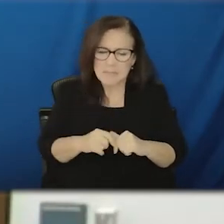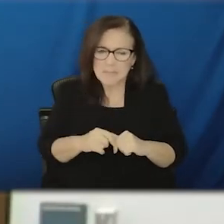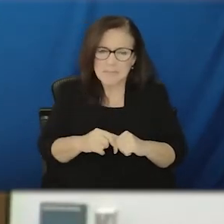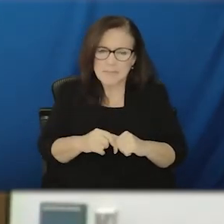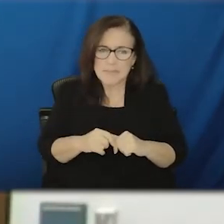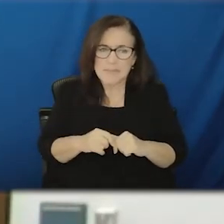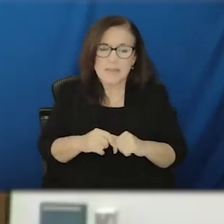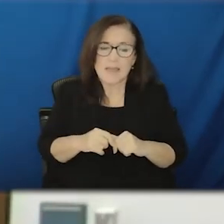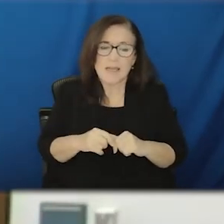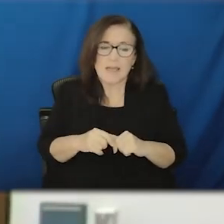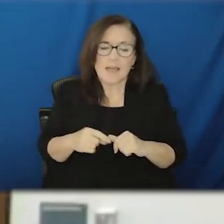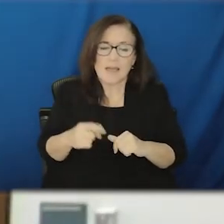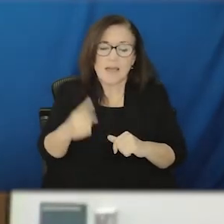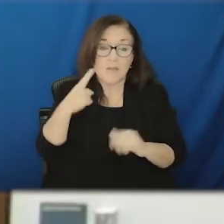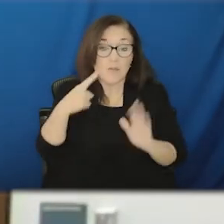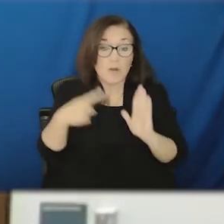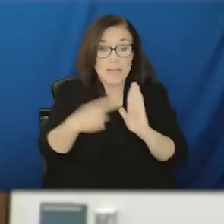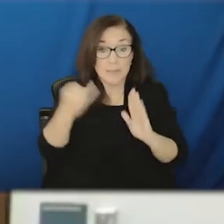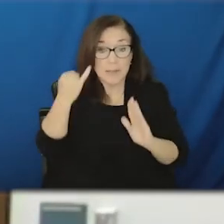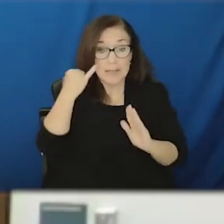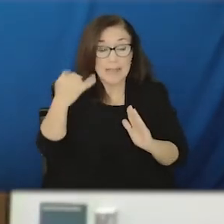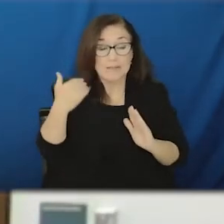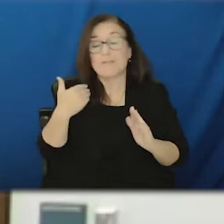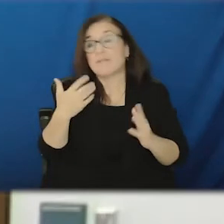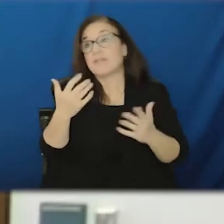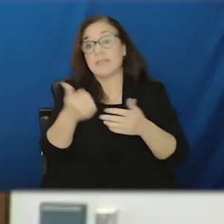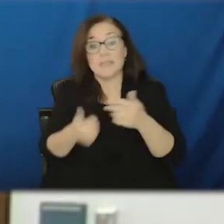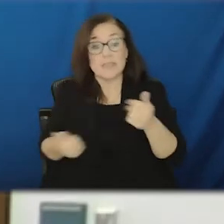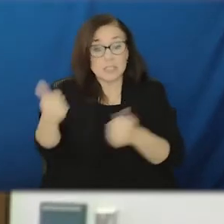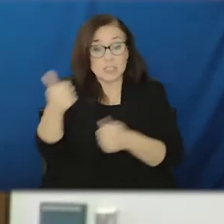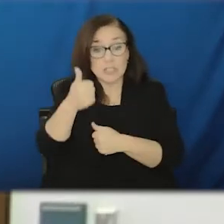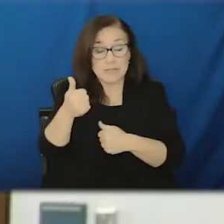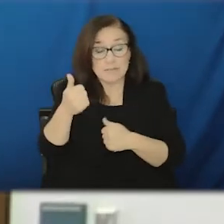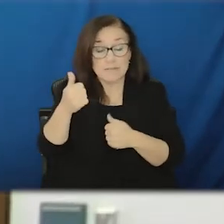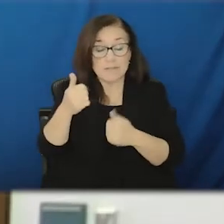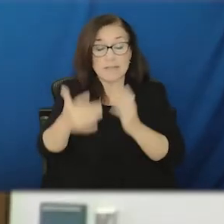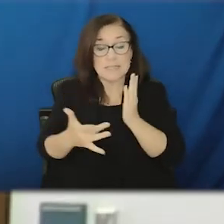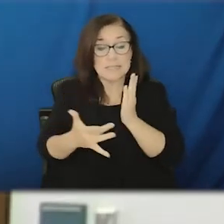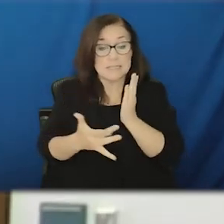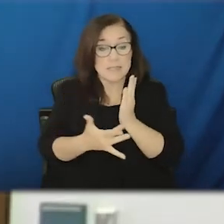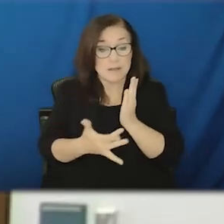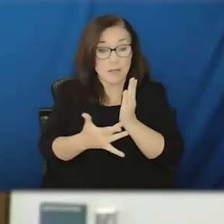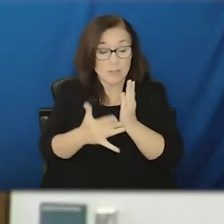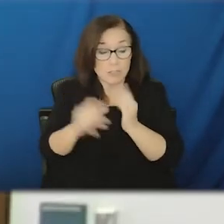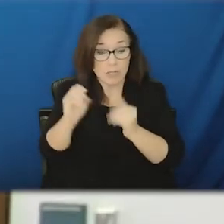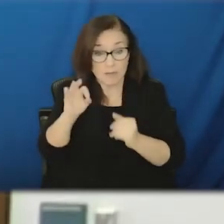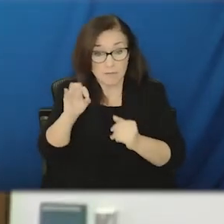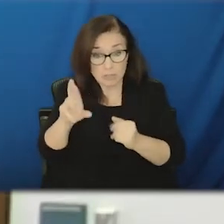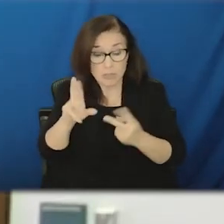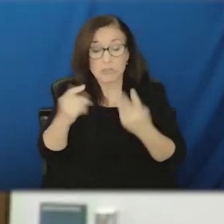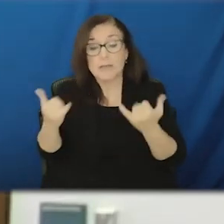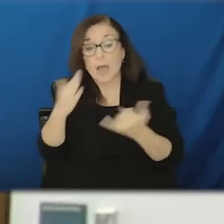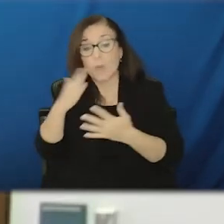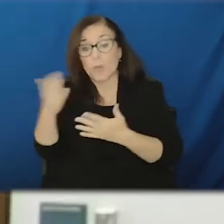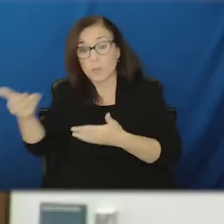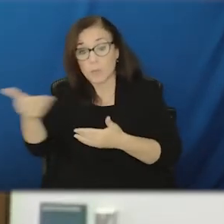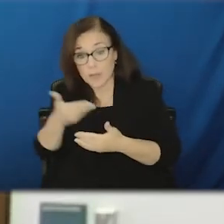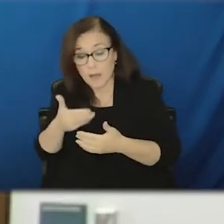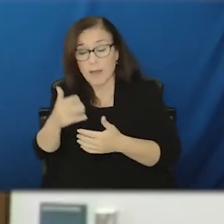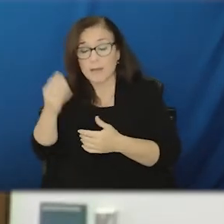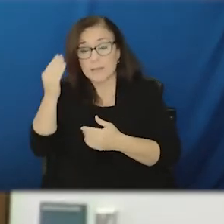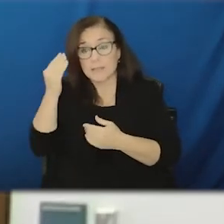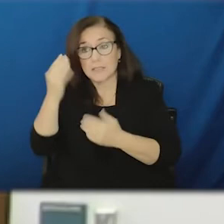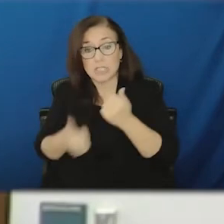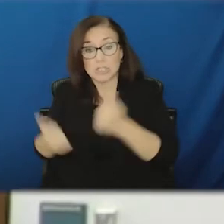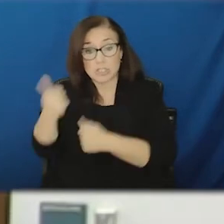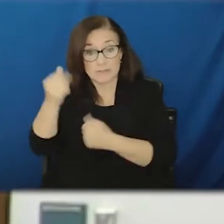like for example, the Chief Education Technology Officer, now we're bringing on a Chief Information Officer. Sure. It was, so that one would be added